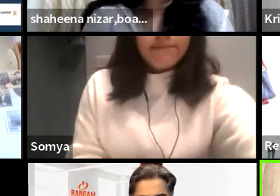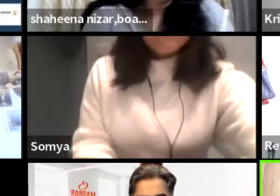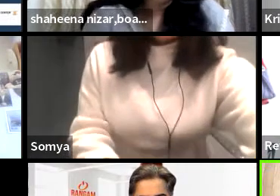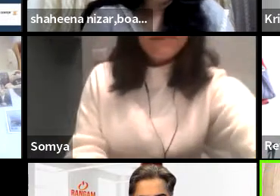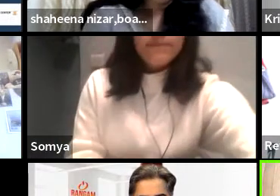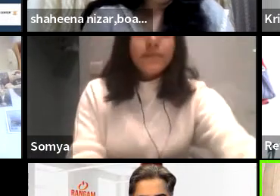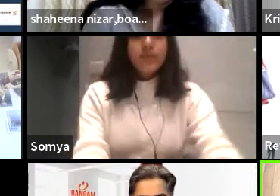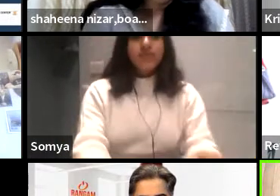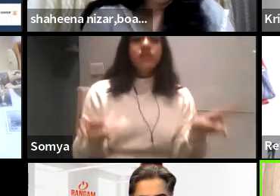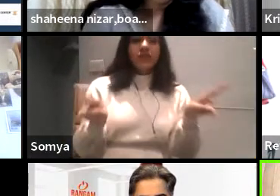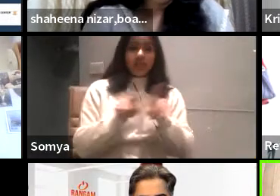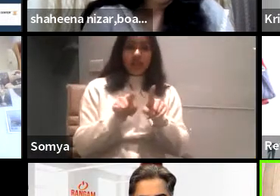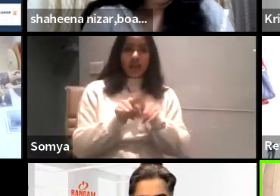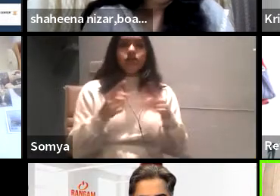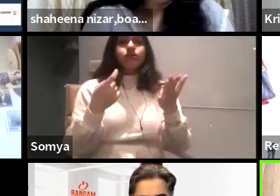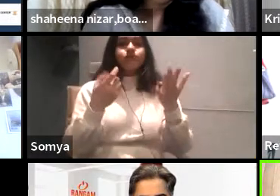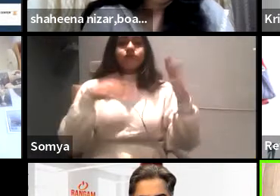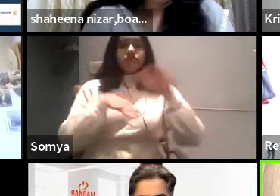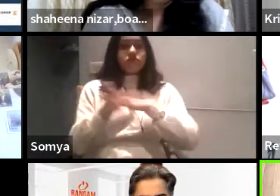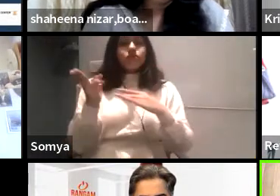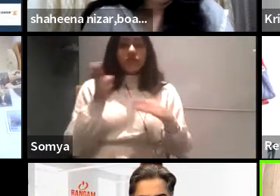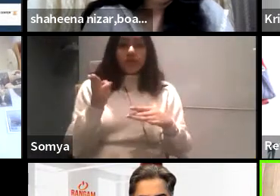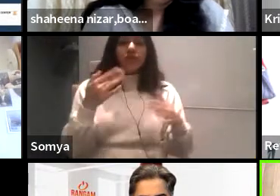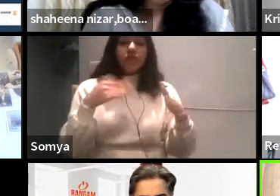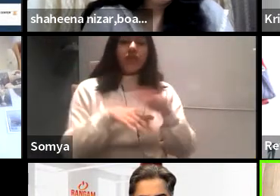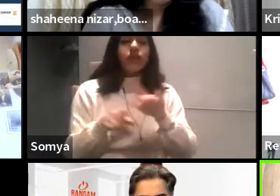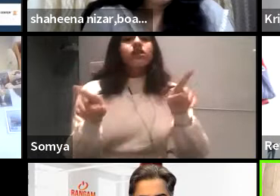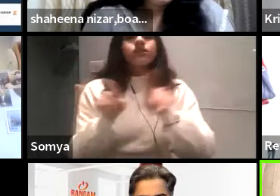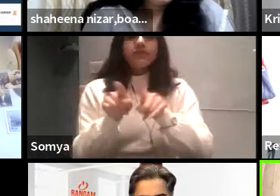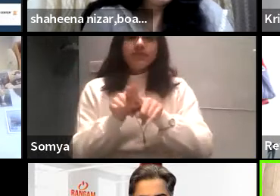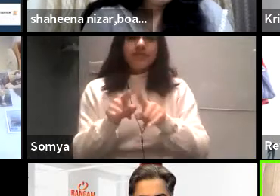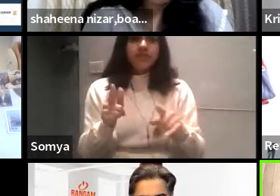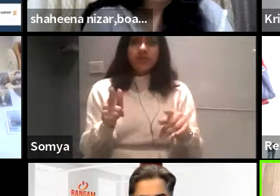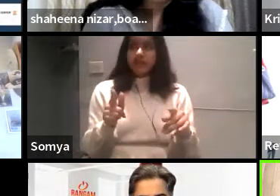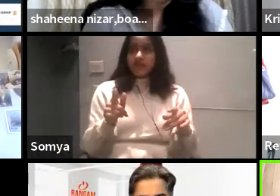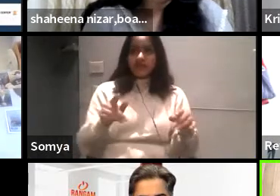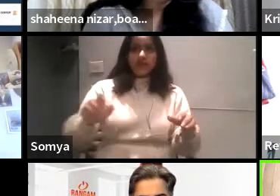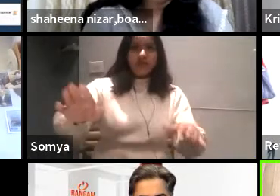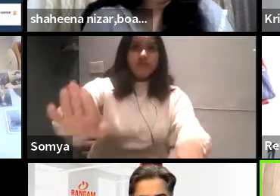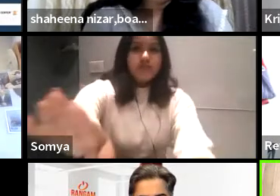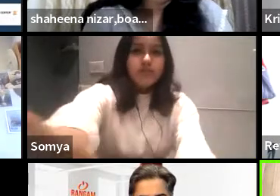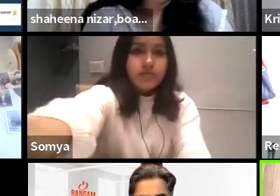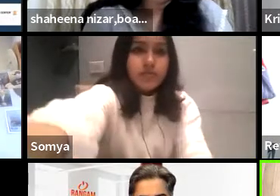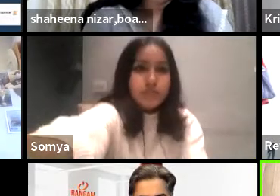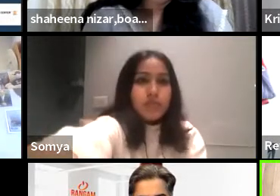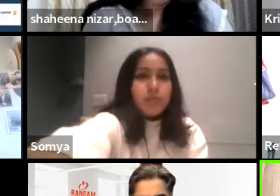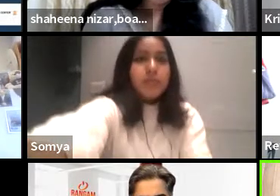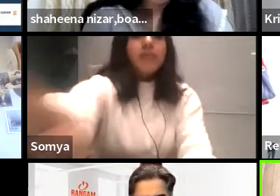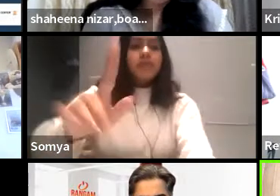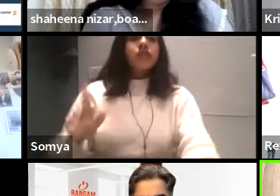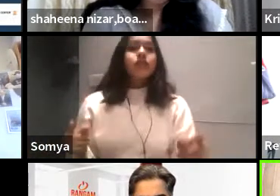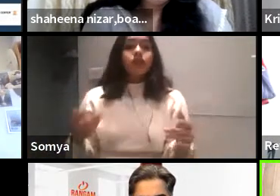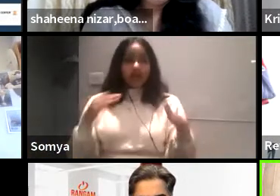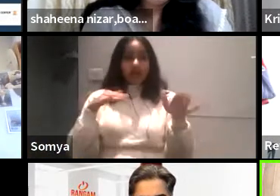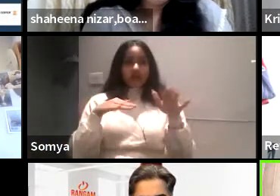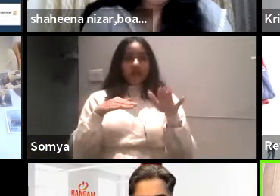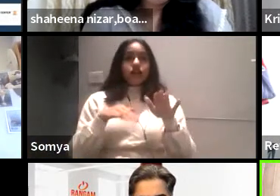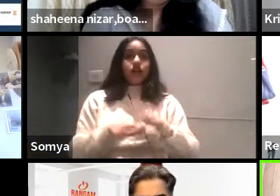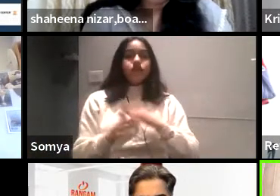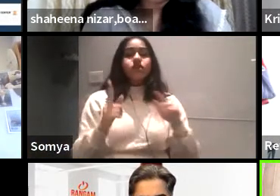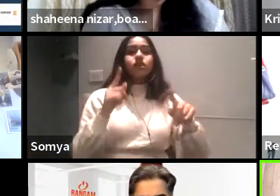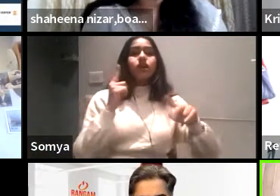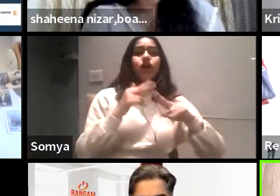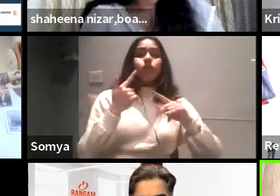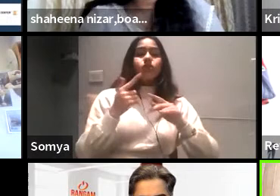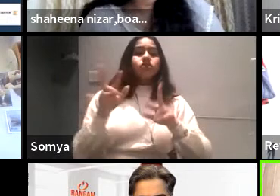industry. The British Polio Fellowship is the only UK national charity dedicated supporting